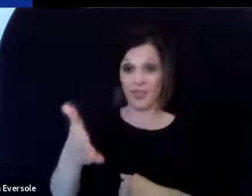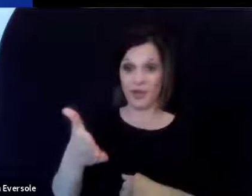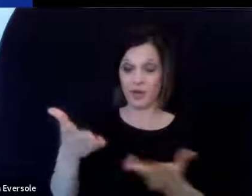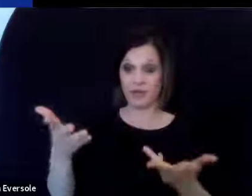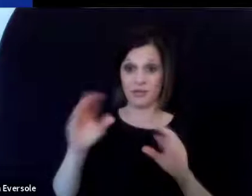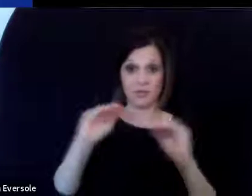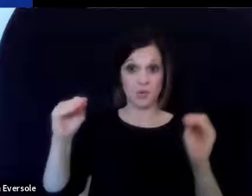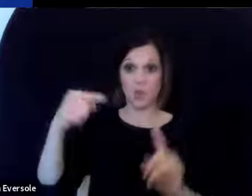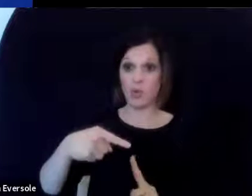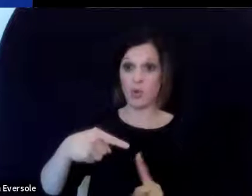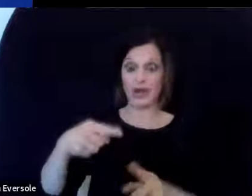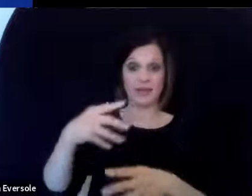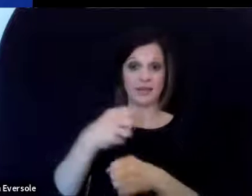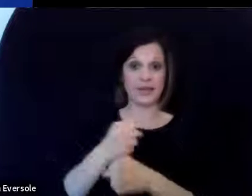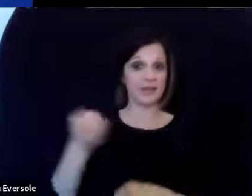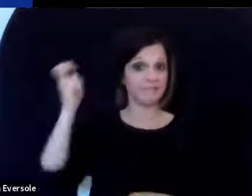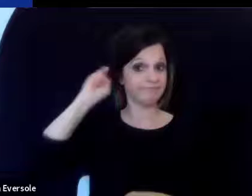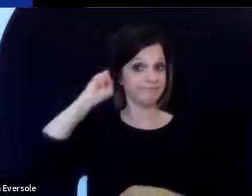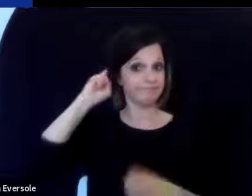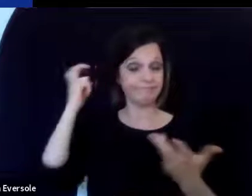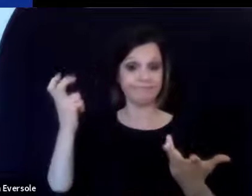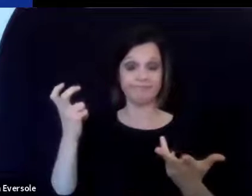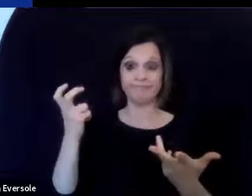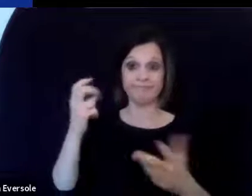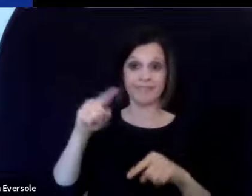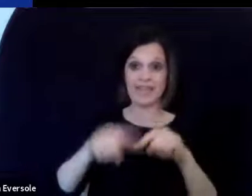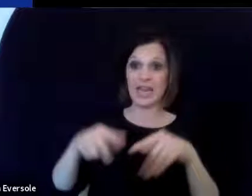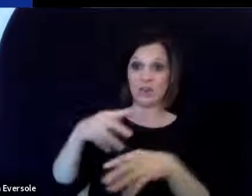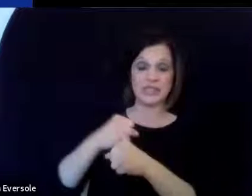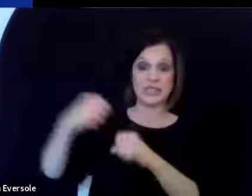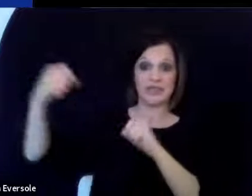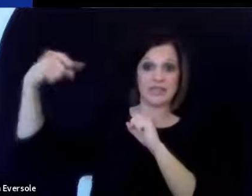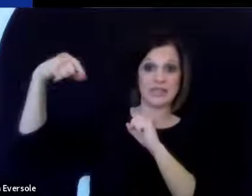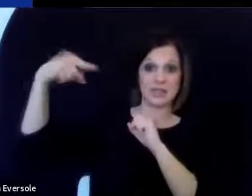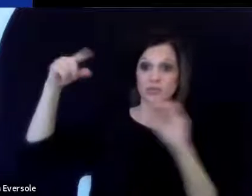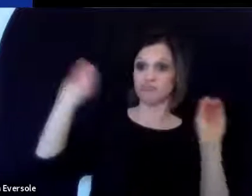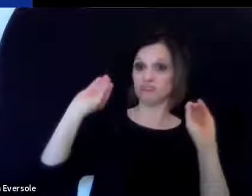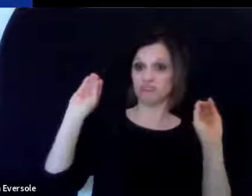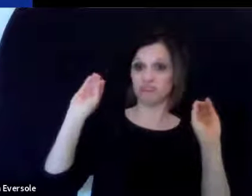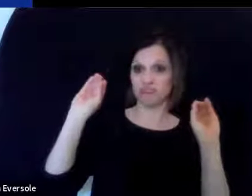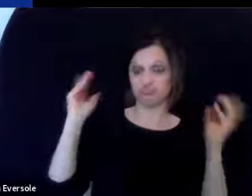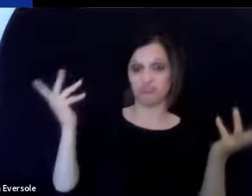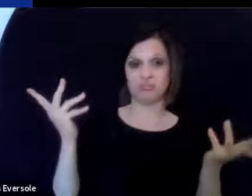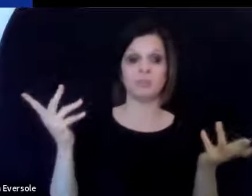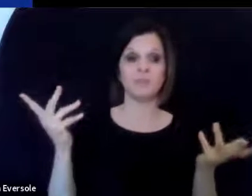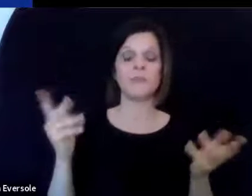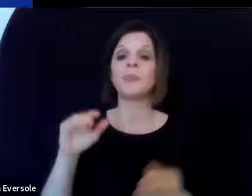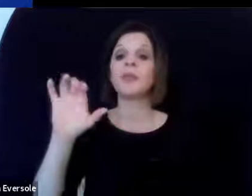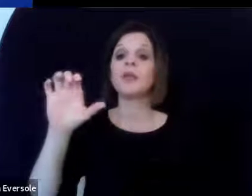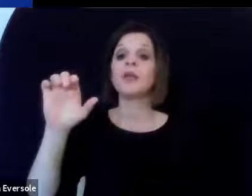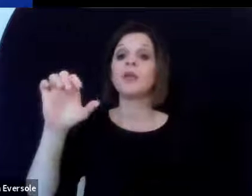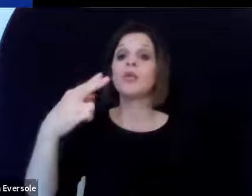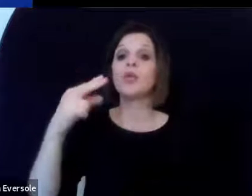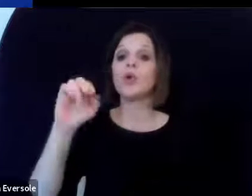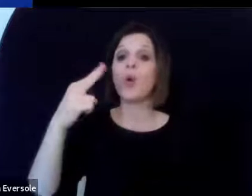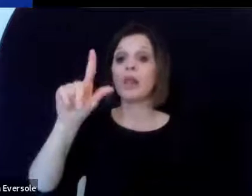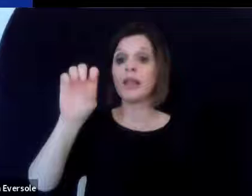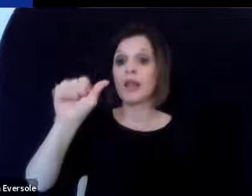can send signals, right? The cochlea is in the inner ear, and the